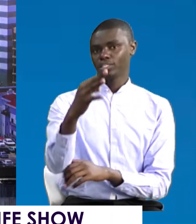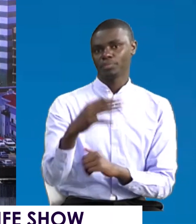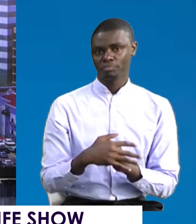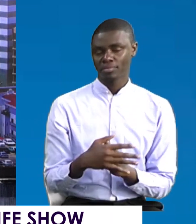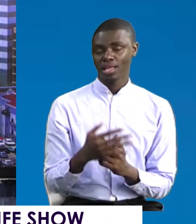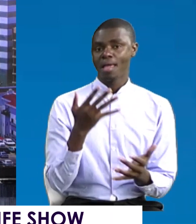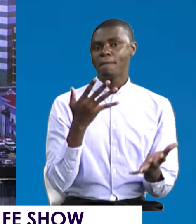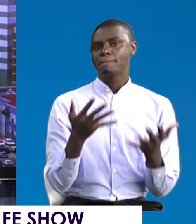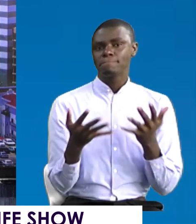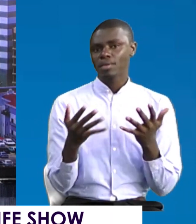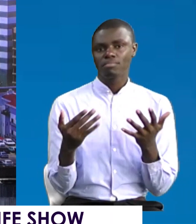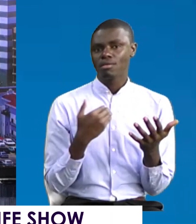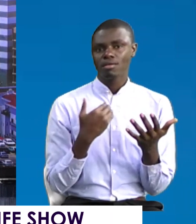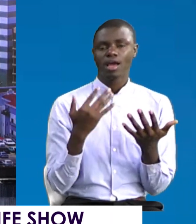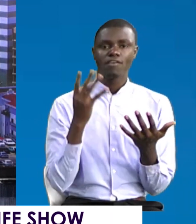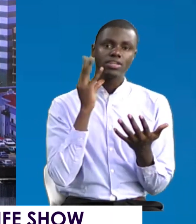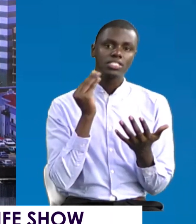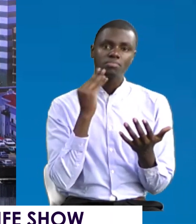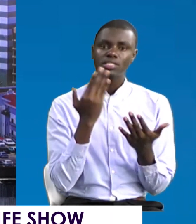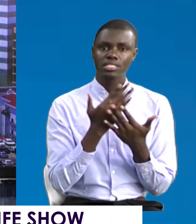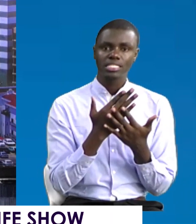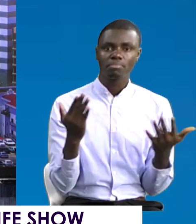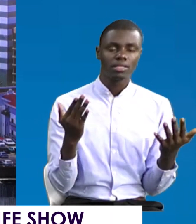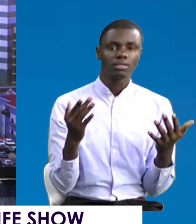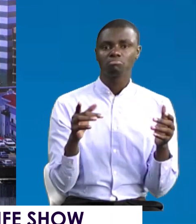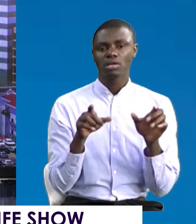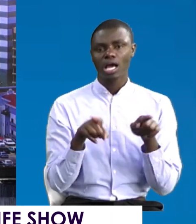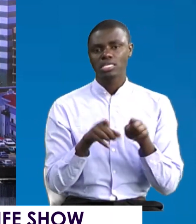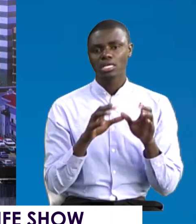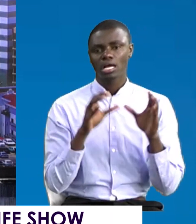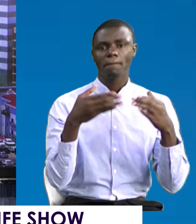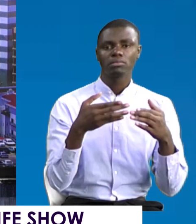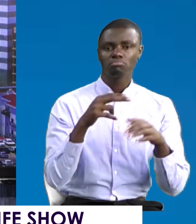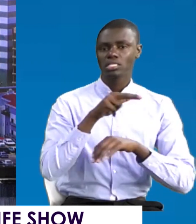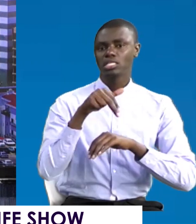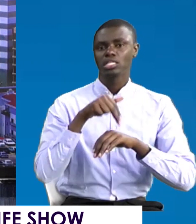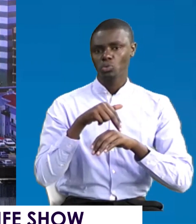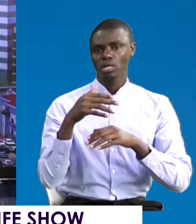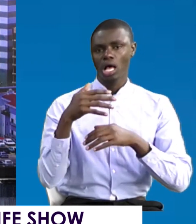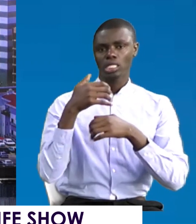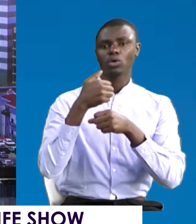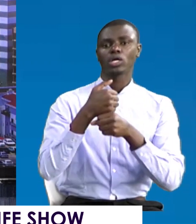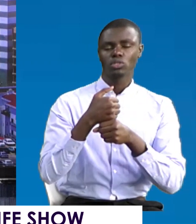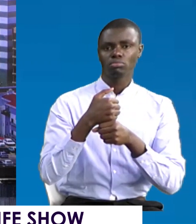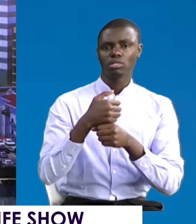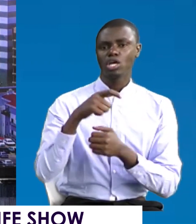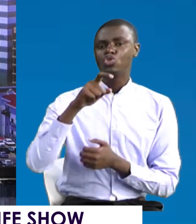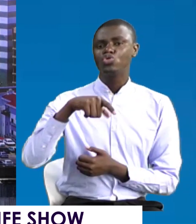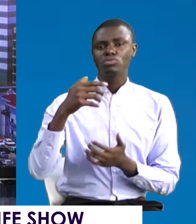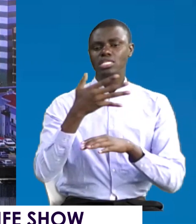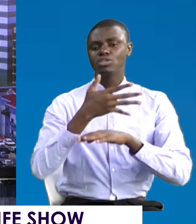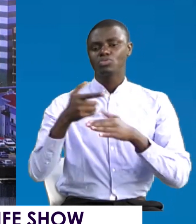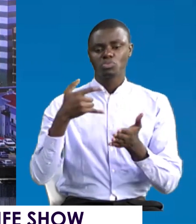You may have gone through something as an organization, as a company, as a nation. You do not need to